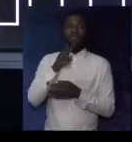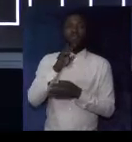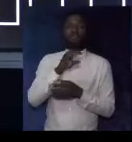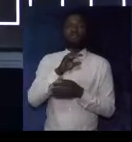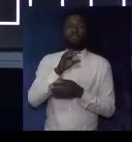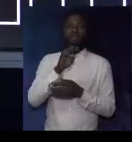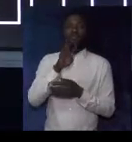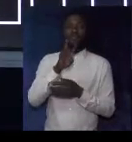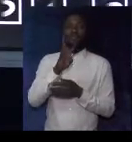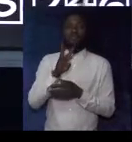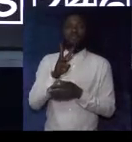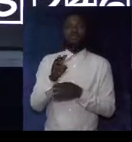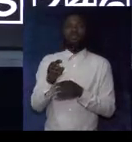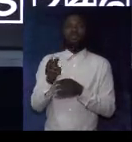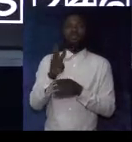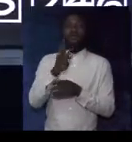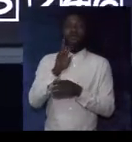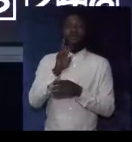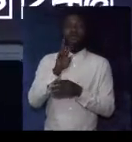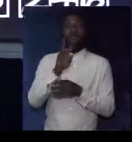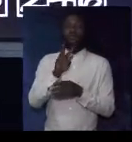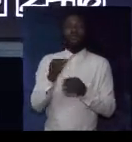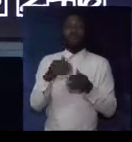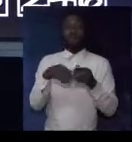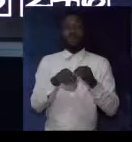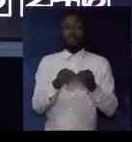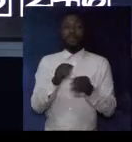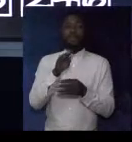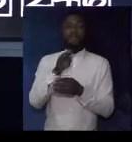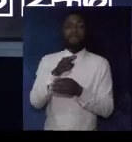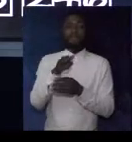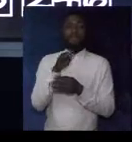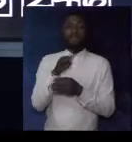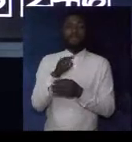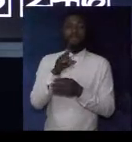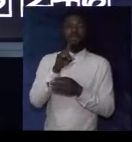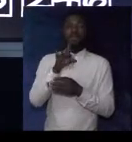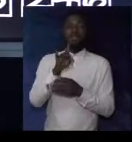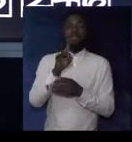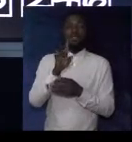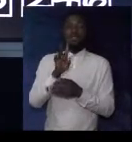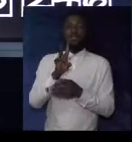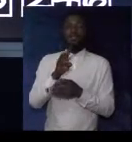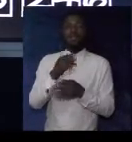42,187,305,246. So we just put 42 under billion, 187 under million,